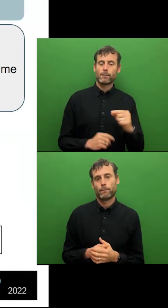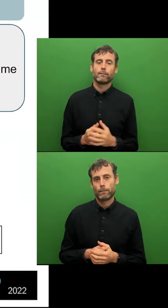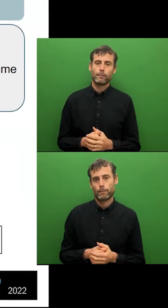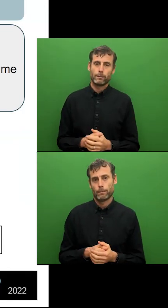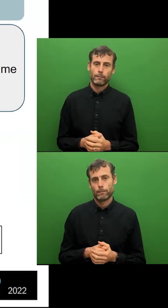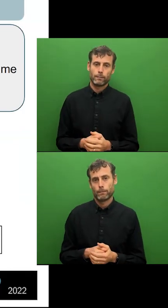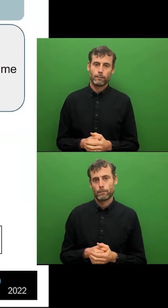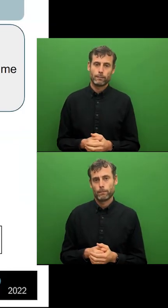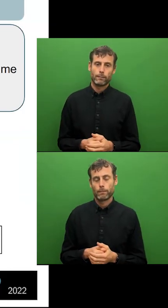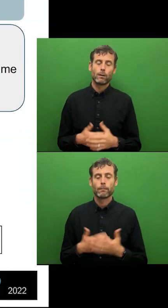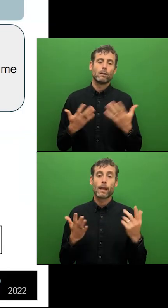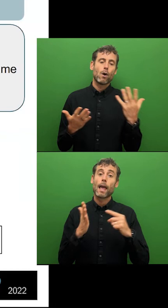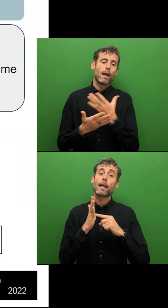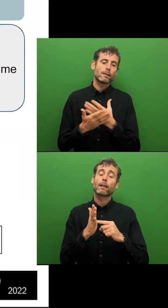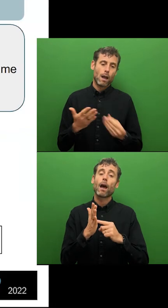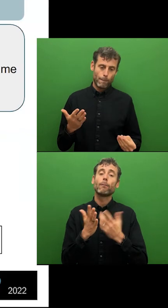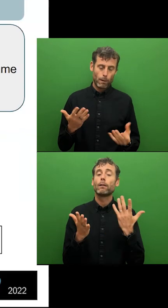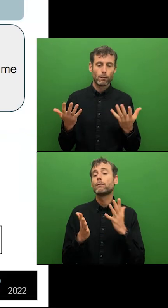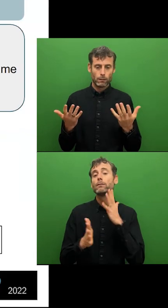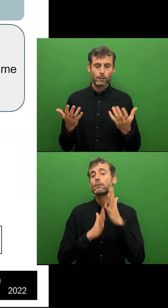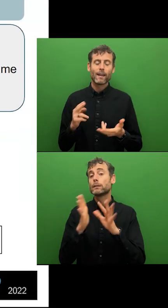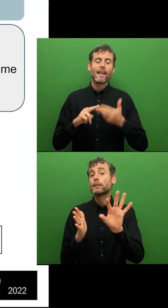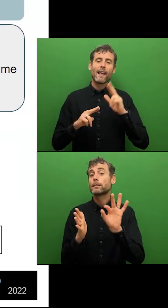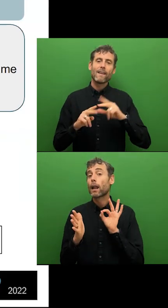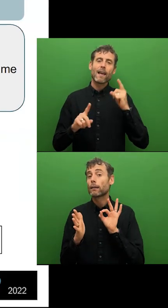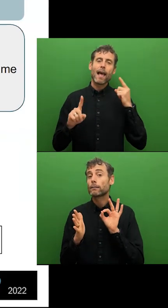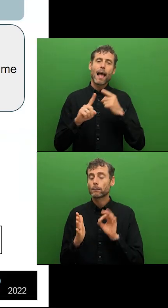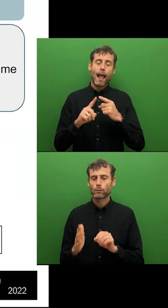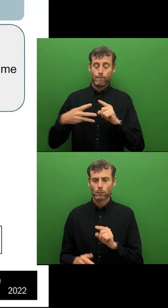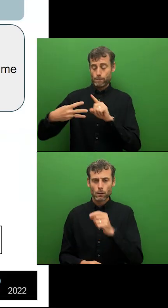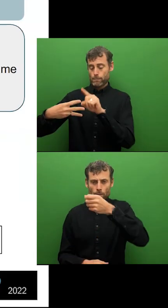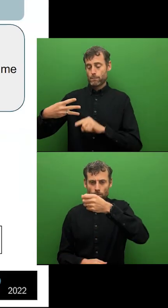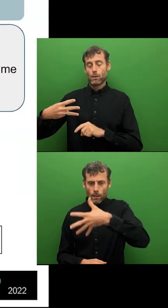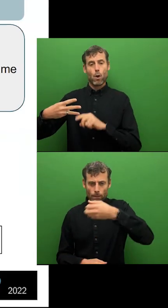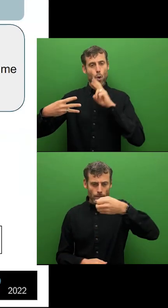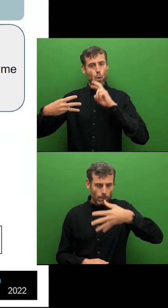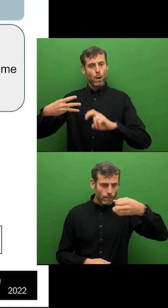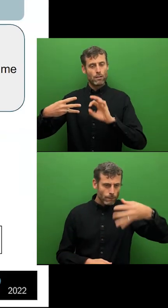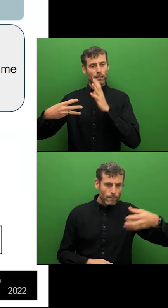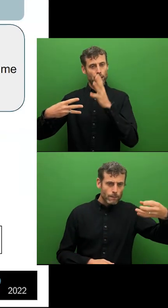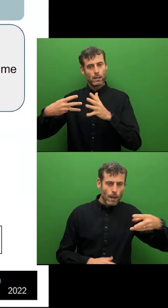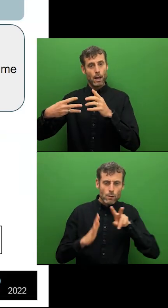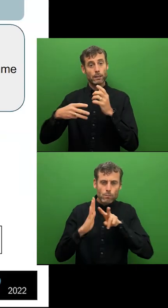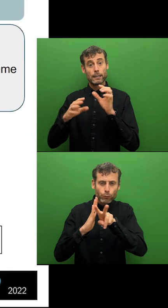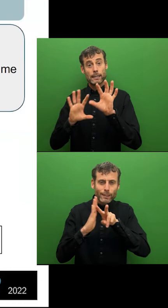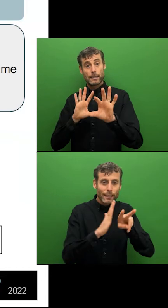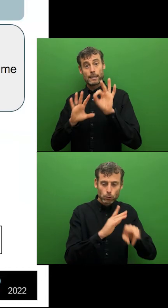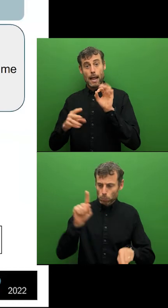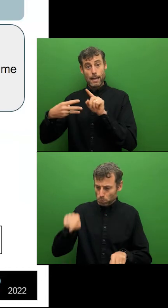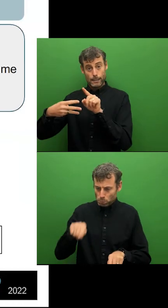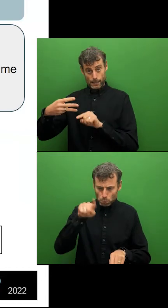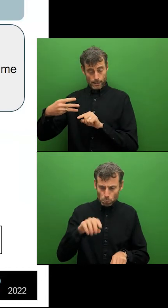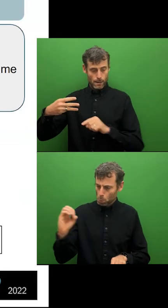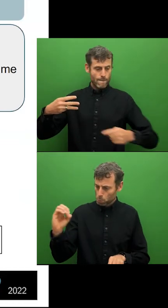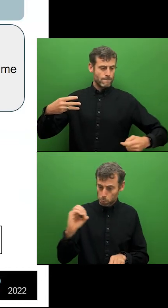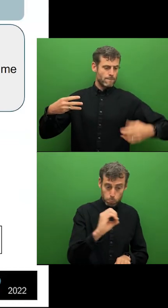the sign video. For example, if select is one of the top 5 i3D predictions at frame